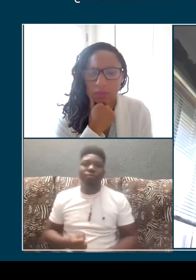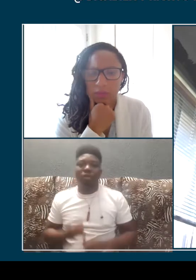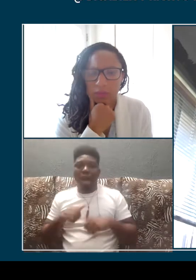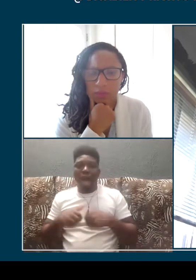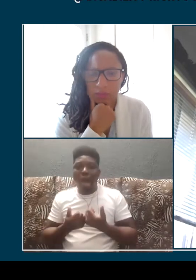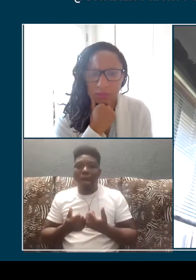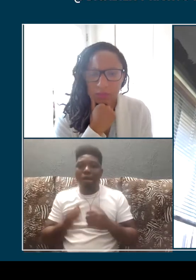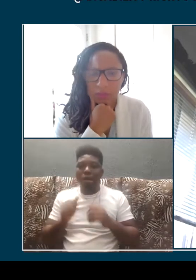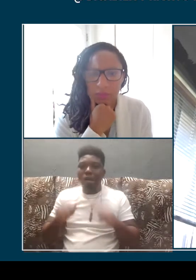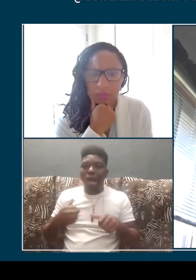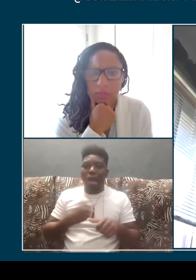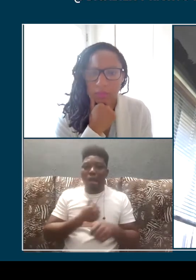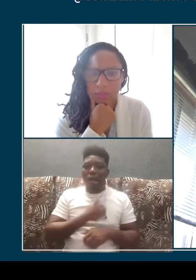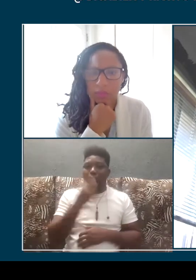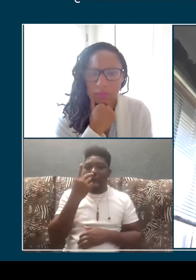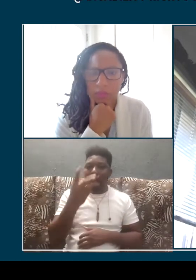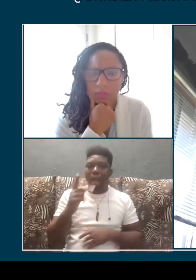people?